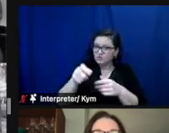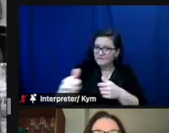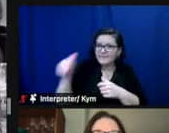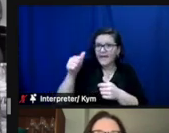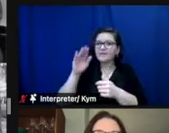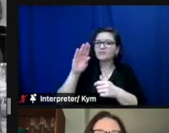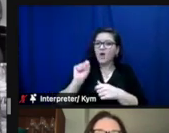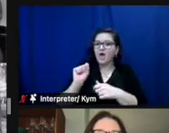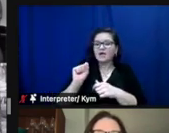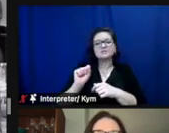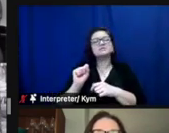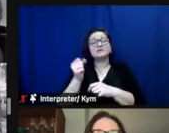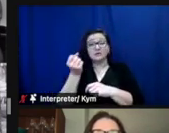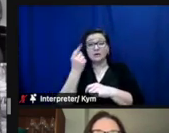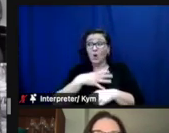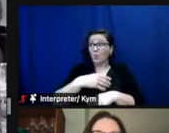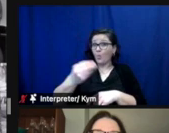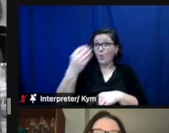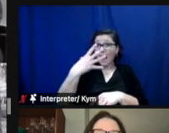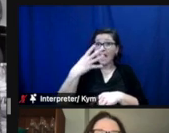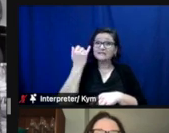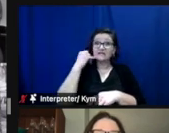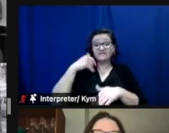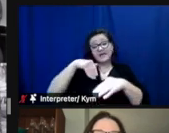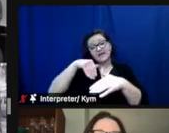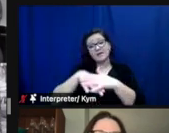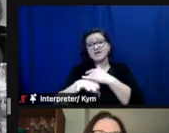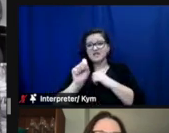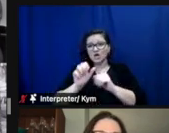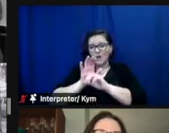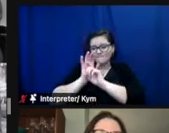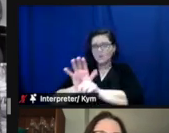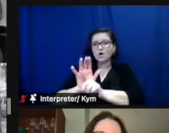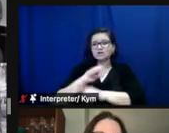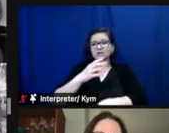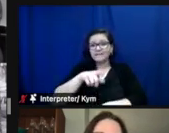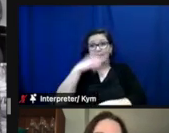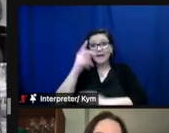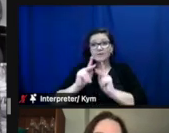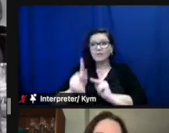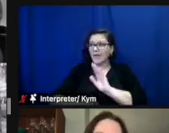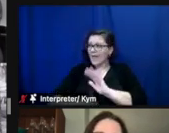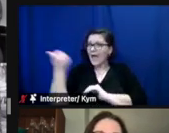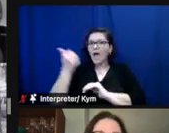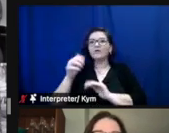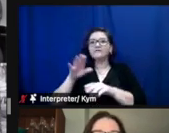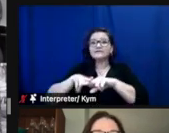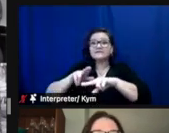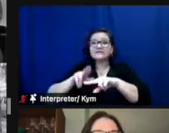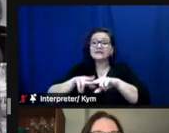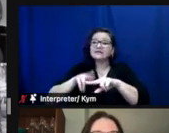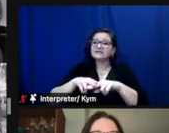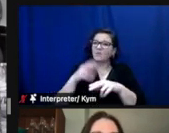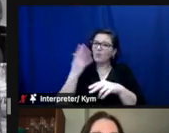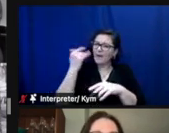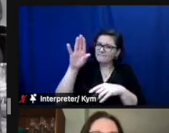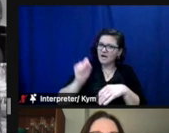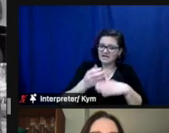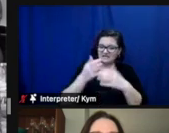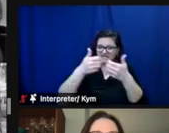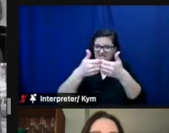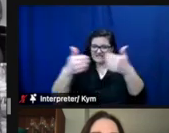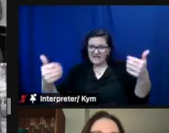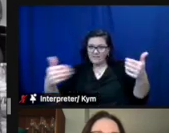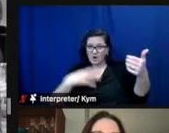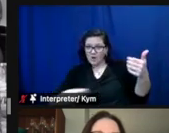if whites could go in and push blacks out of their seats if there weren't any seats left in the white part of the section, and so Rosa Parks refused to give up